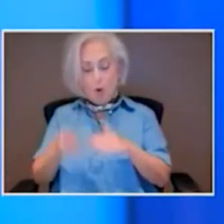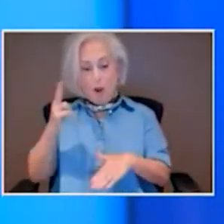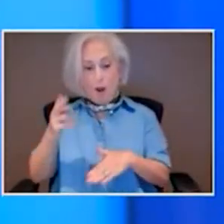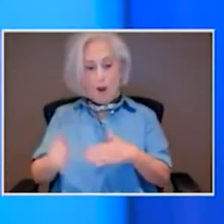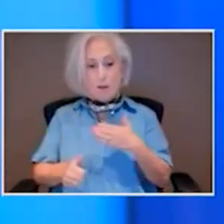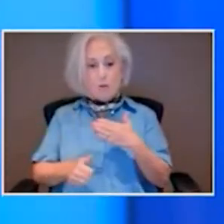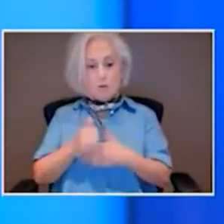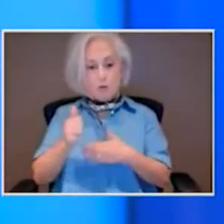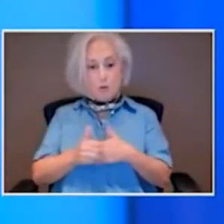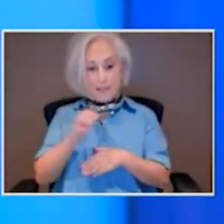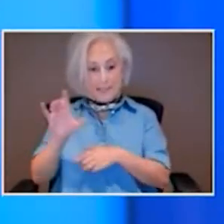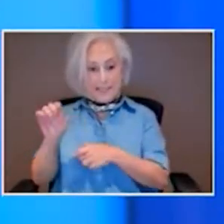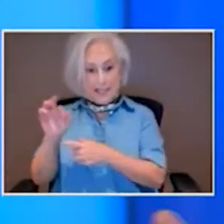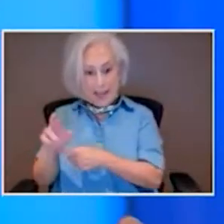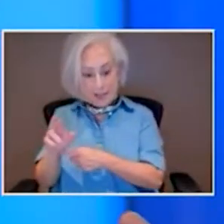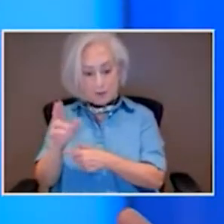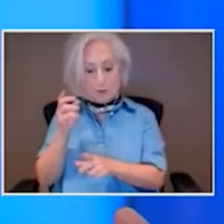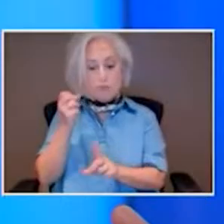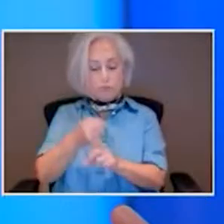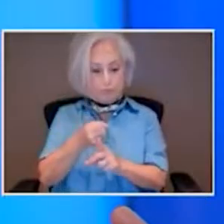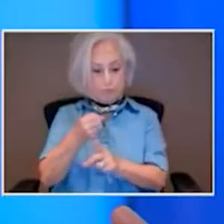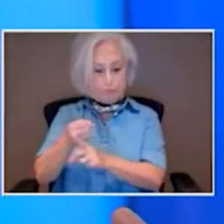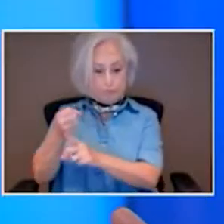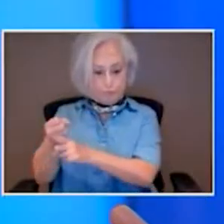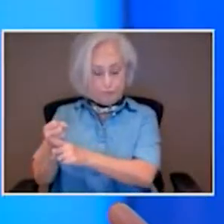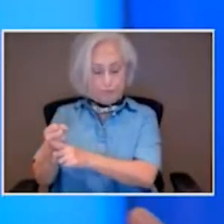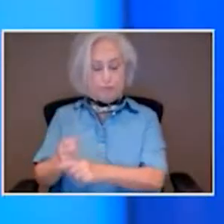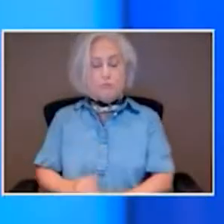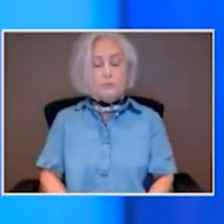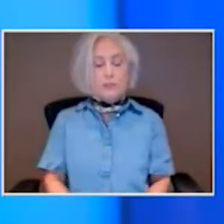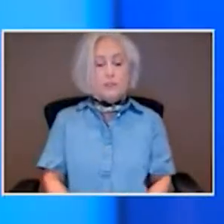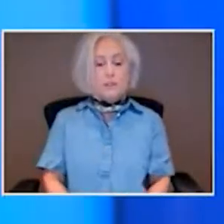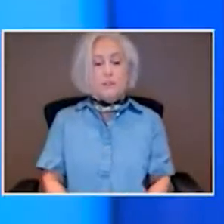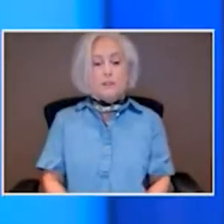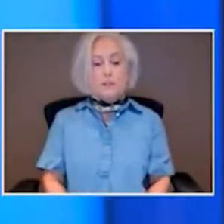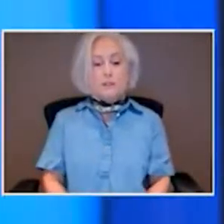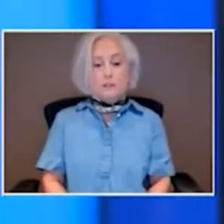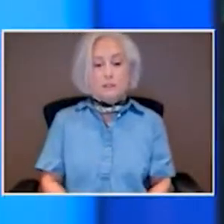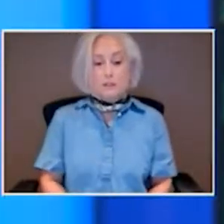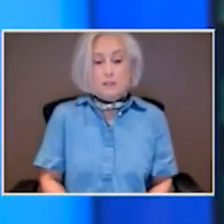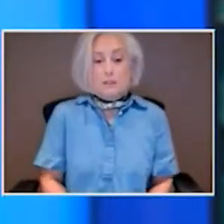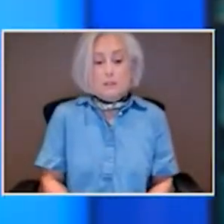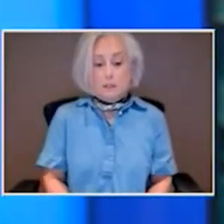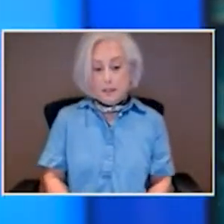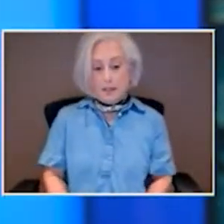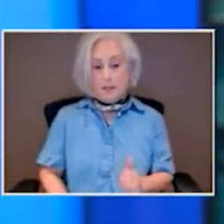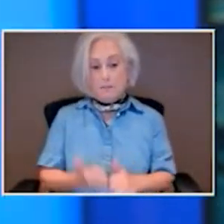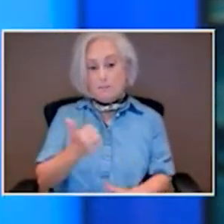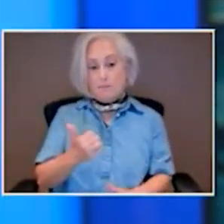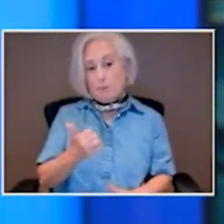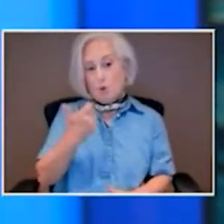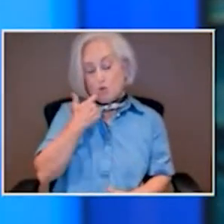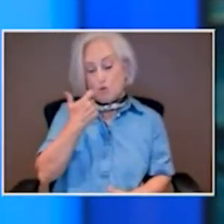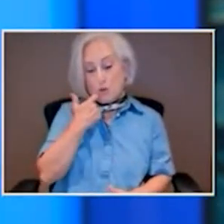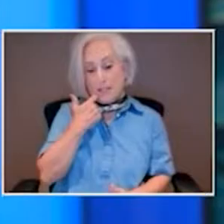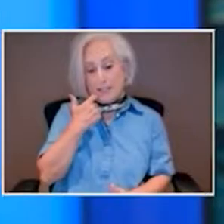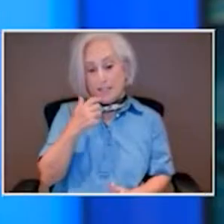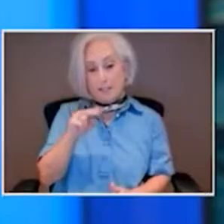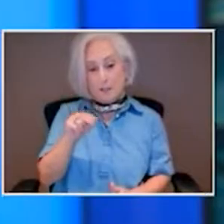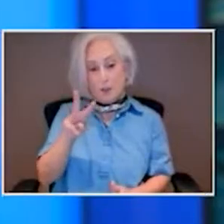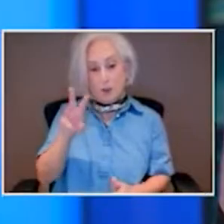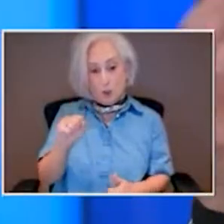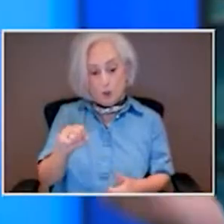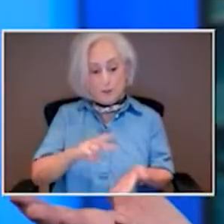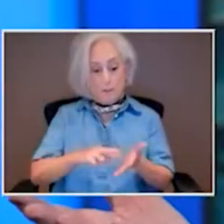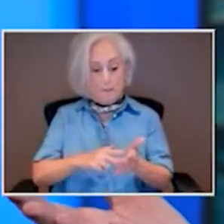recurrence. I would say actually the greatest newest literature, it's really the combination of muscle